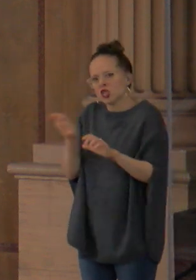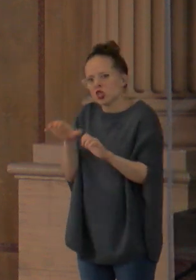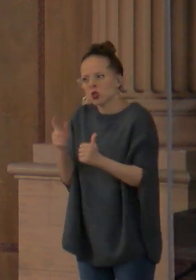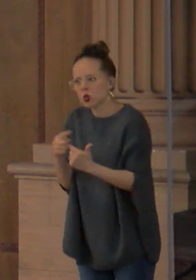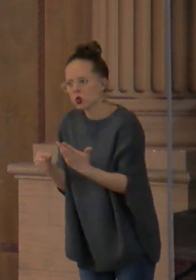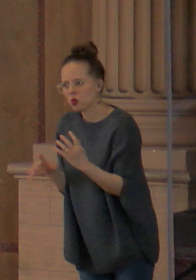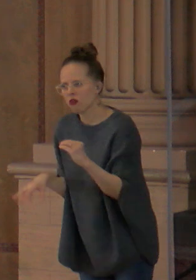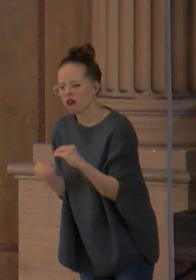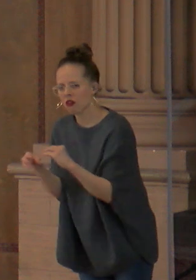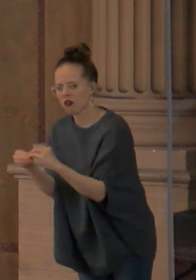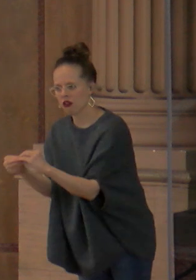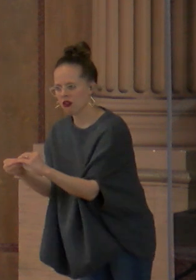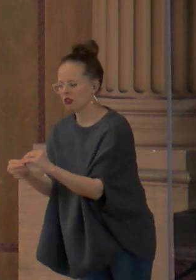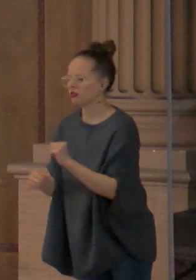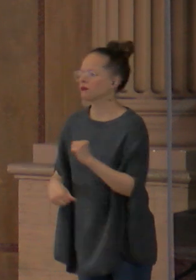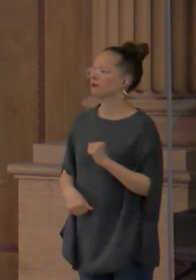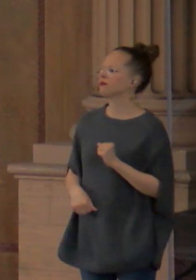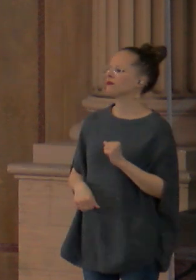And in Romans 10 verse 1, he said,